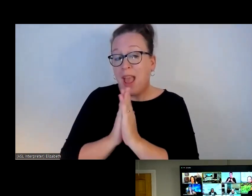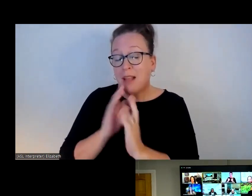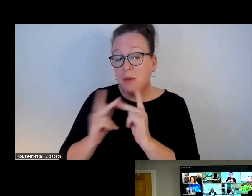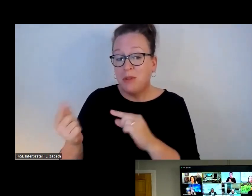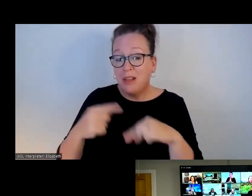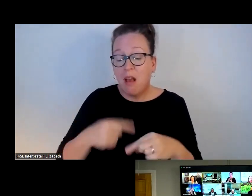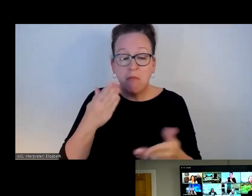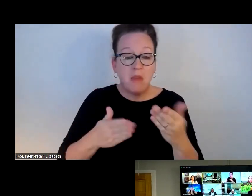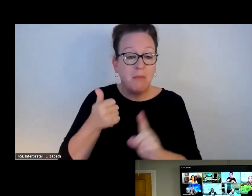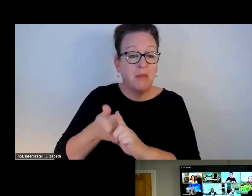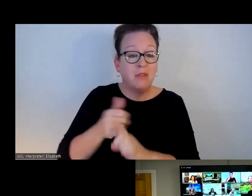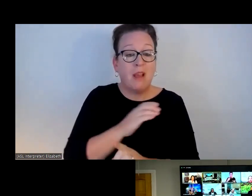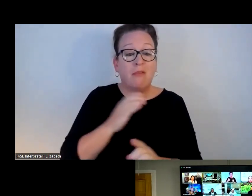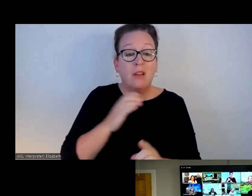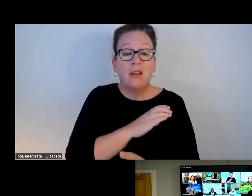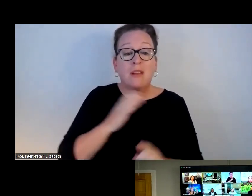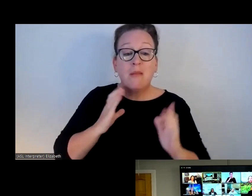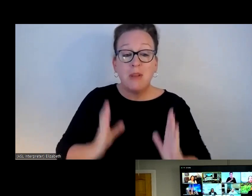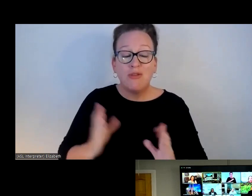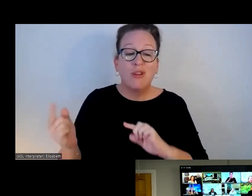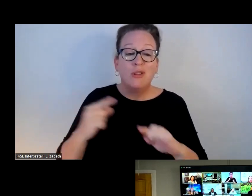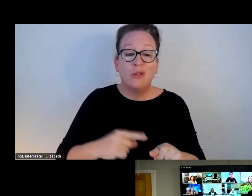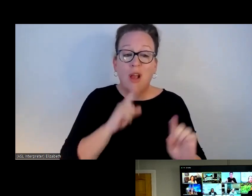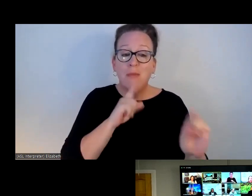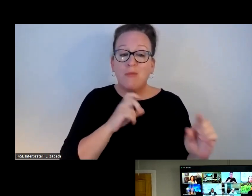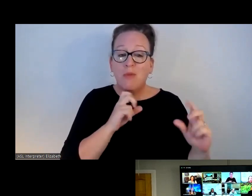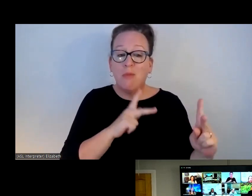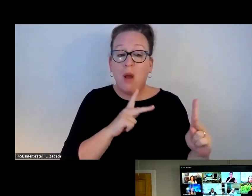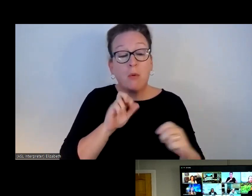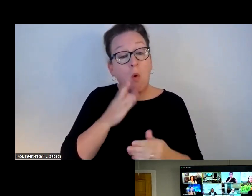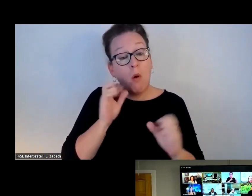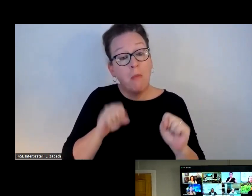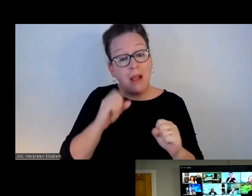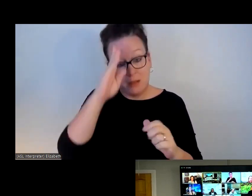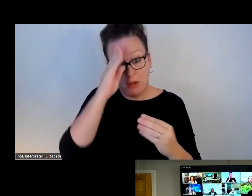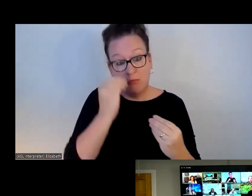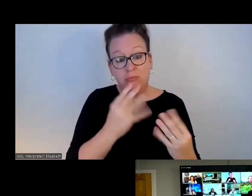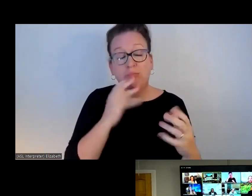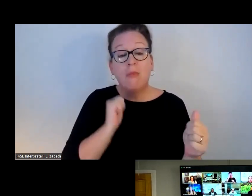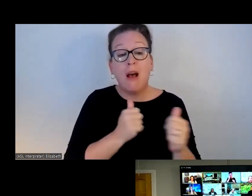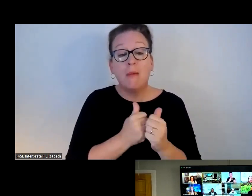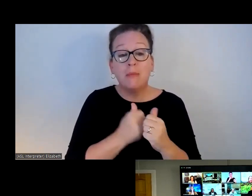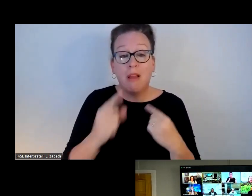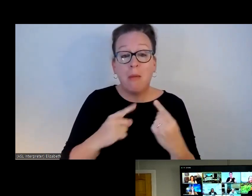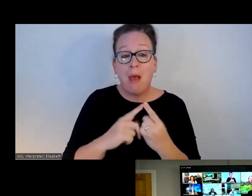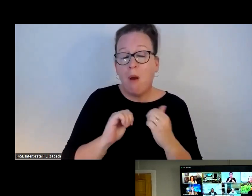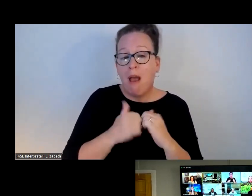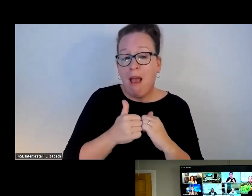in her office, to come and give us a report back, or maybe an update on how they